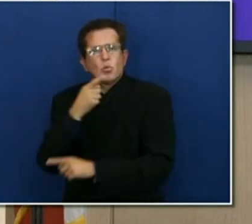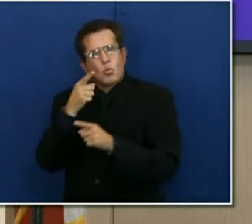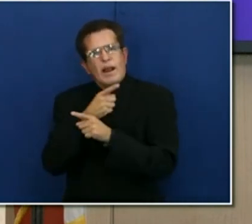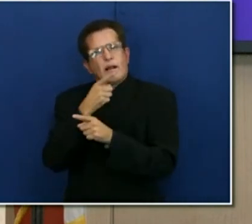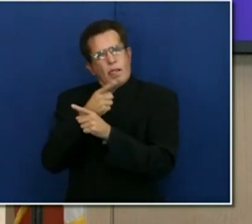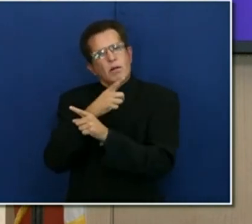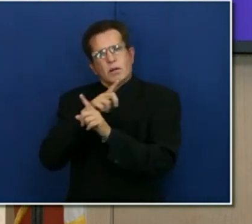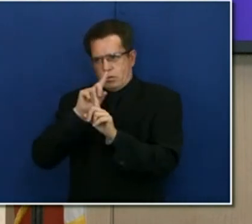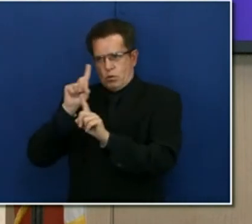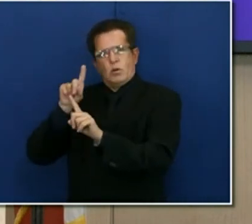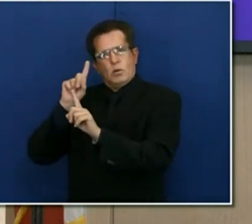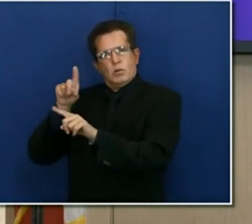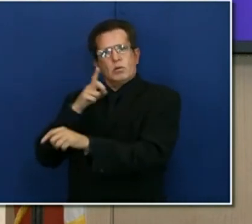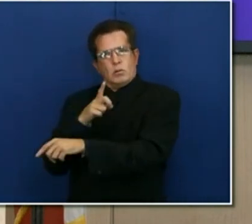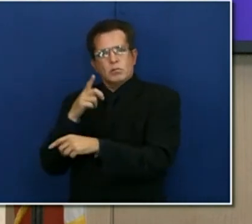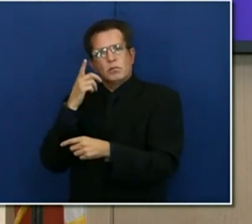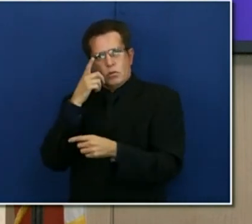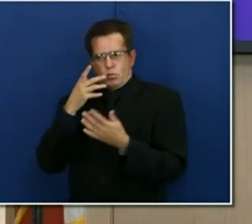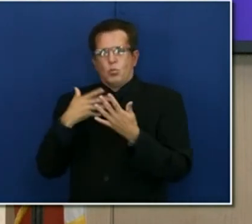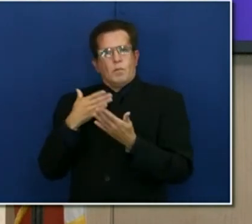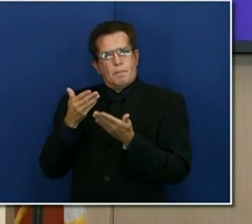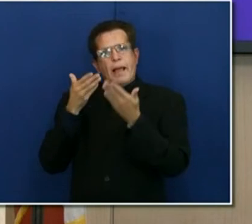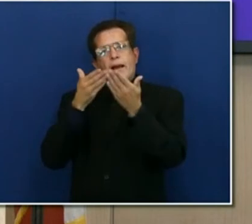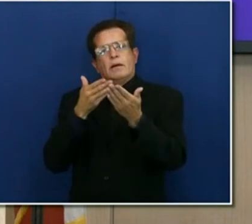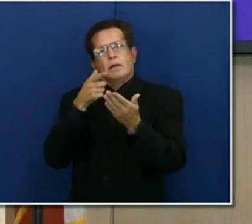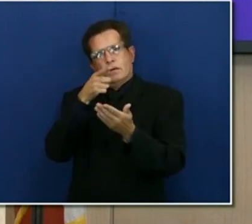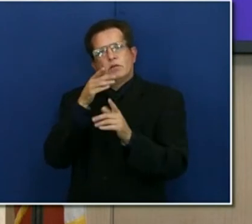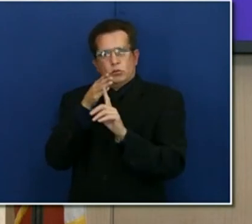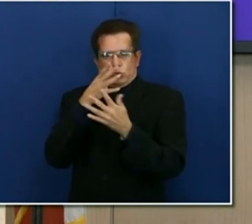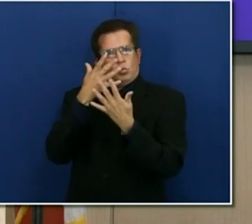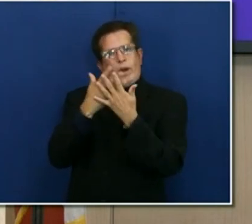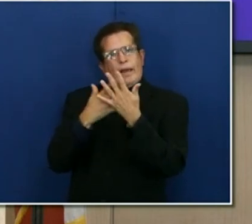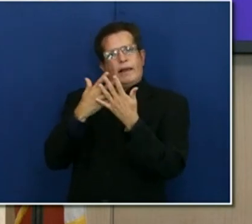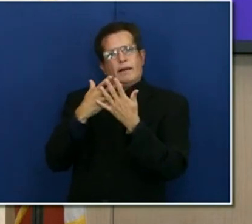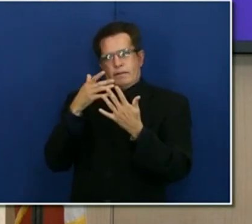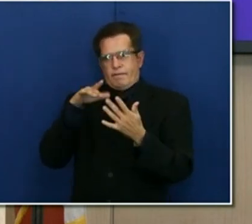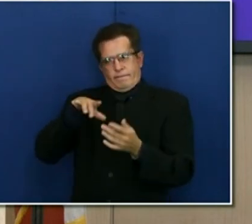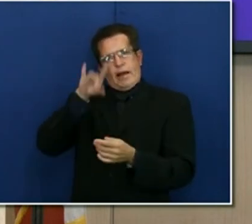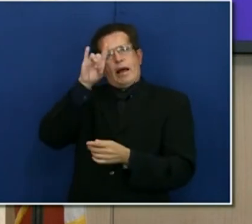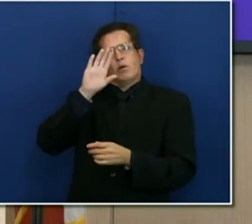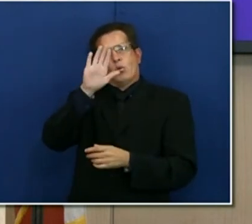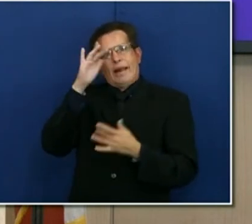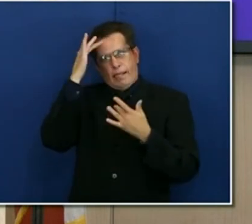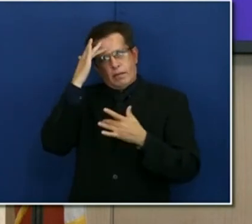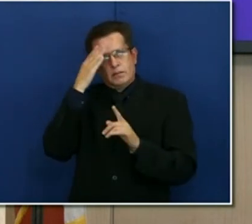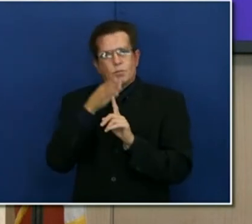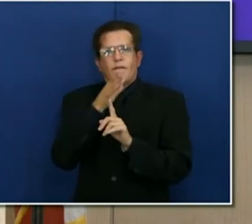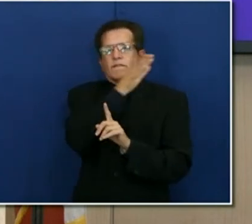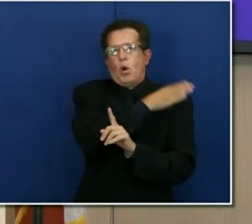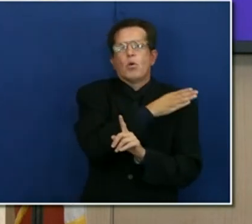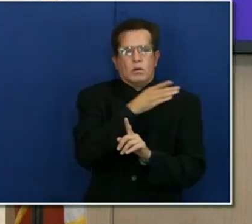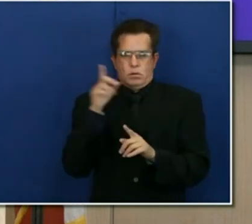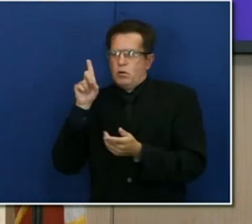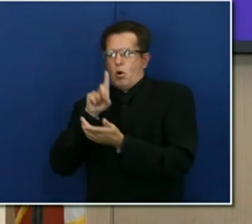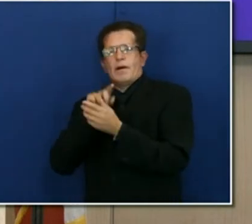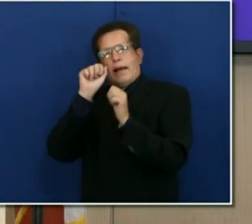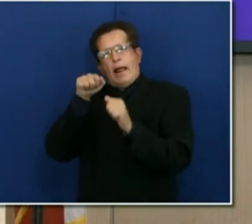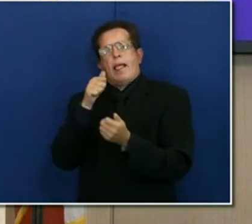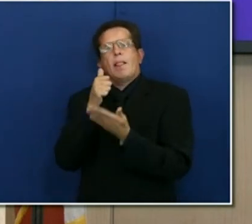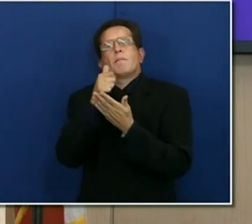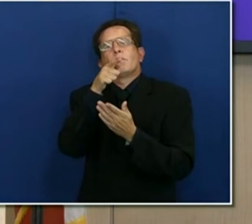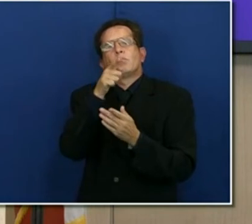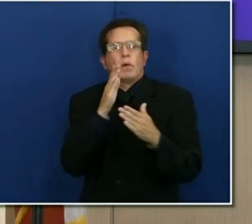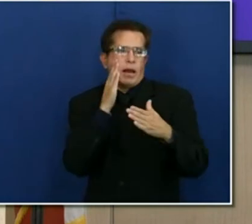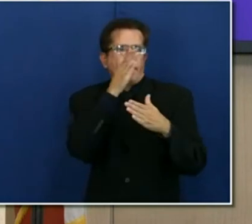are recommended to screen for serious illness, to detect it early so that early interventions are made. I